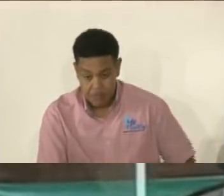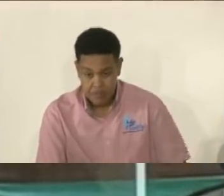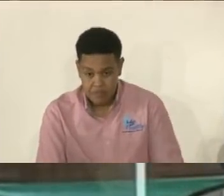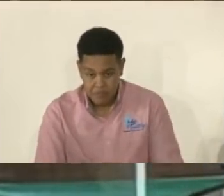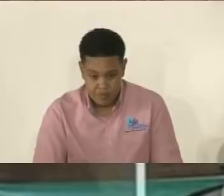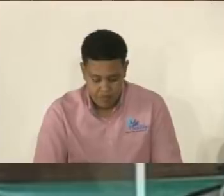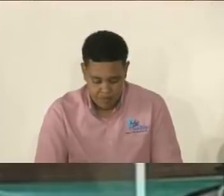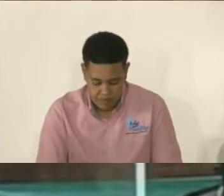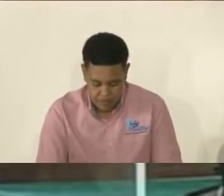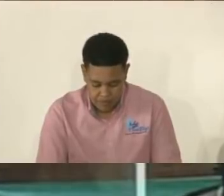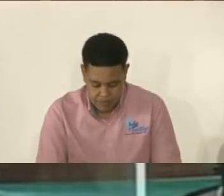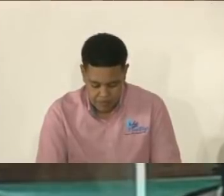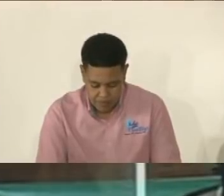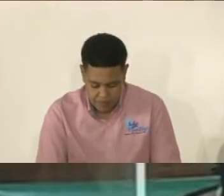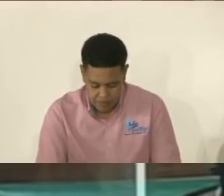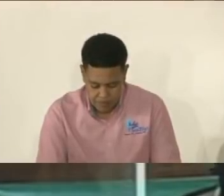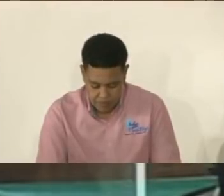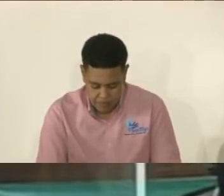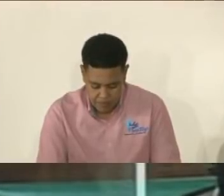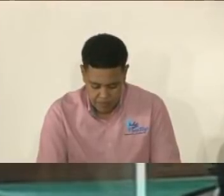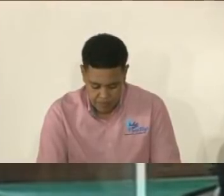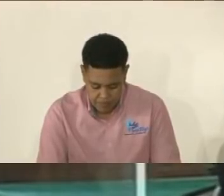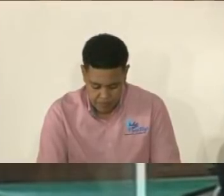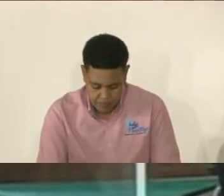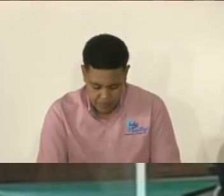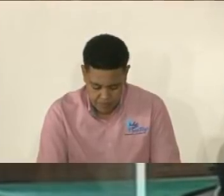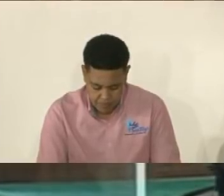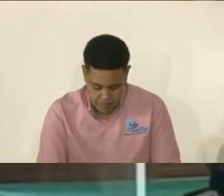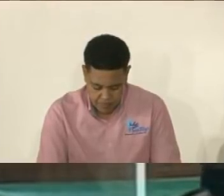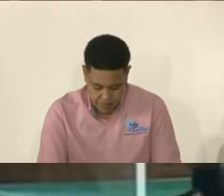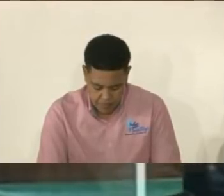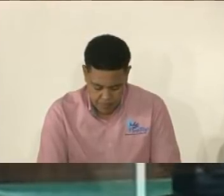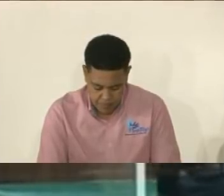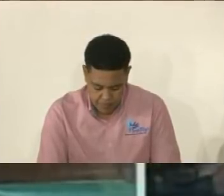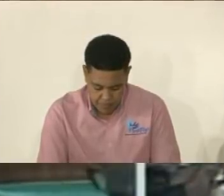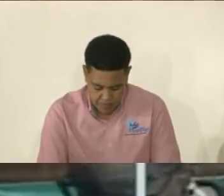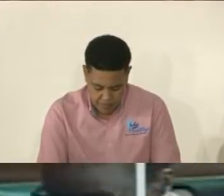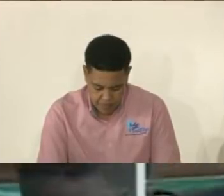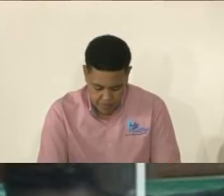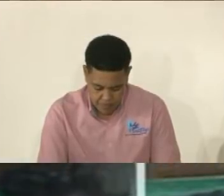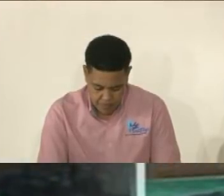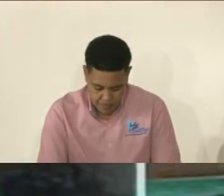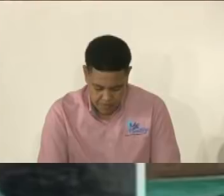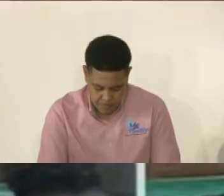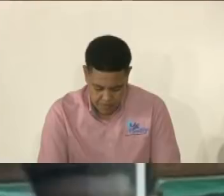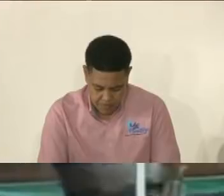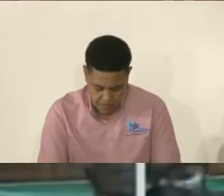Senator Morris. Motions that may be made at the commencement of public business requiring notice.